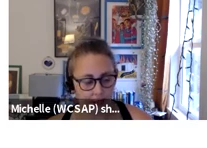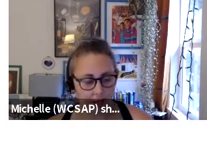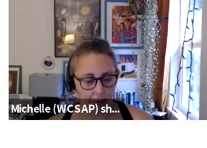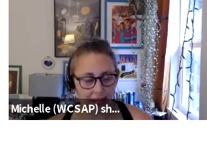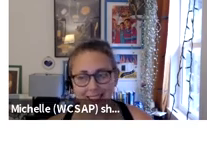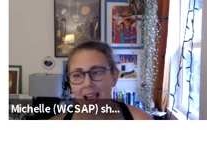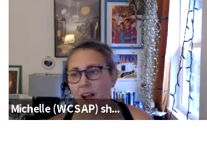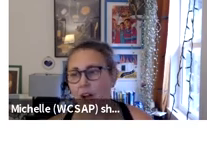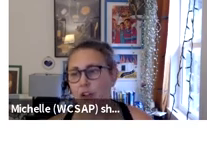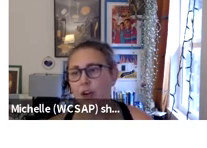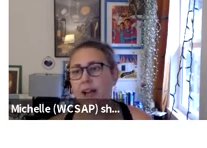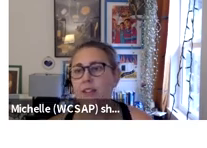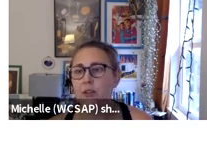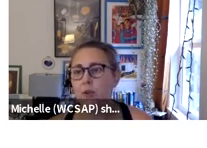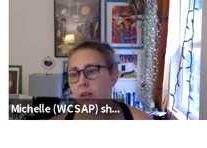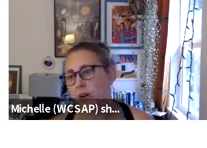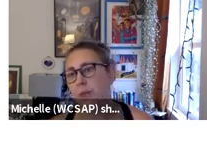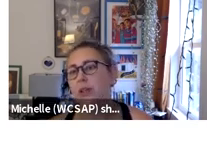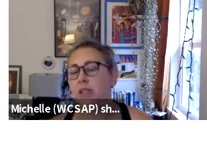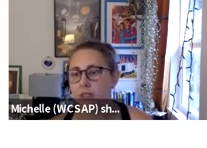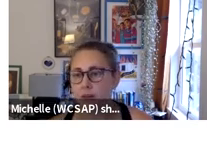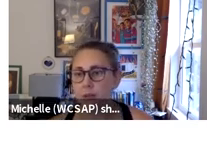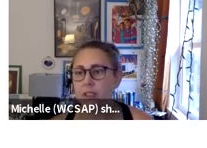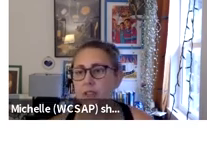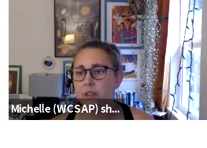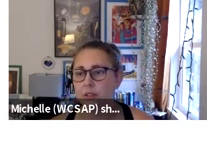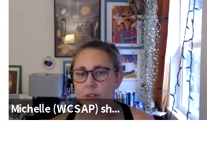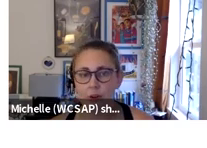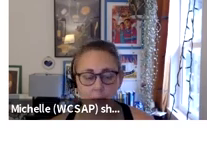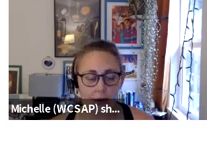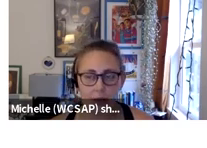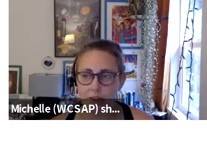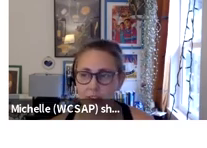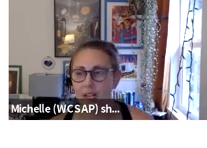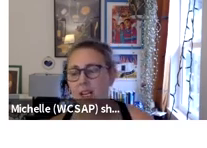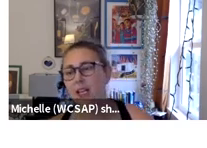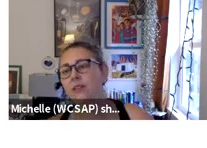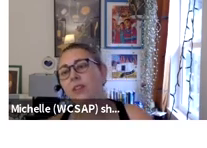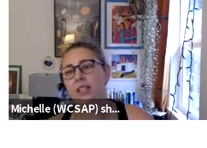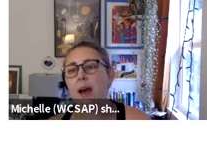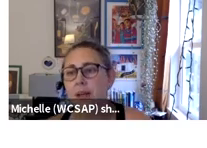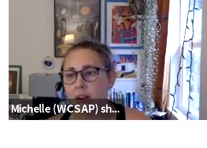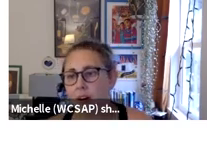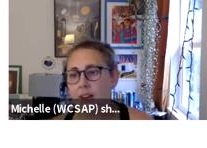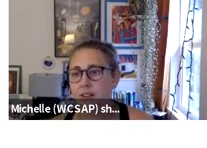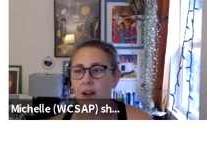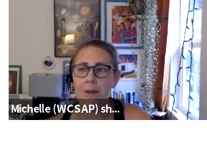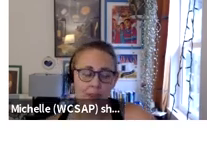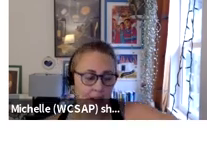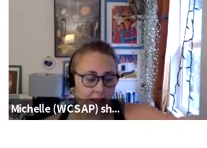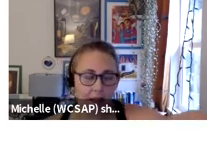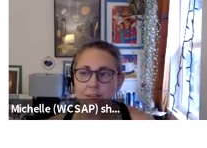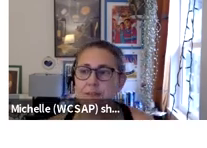this attack on trans youth and their ability to receive, you know, medical services. Even if that's happening in